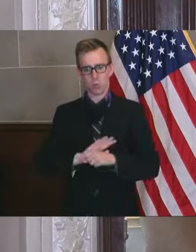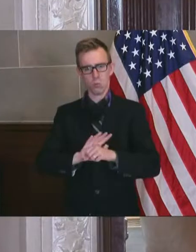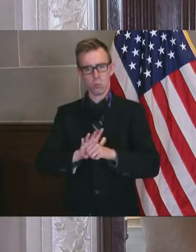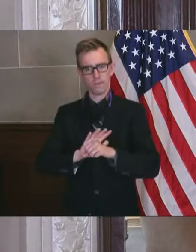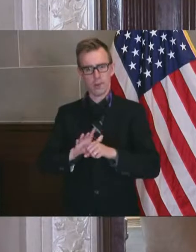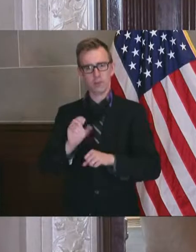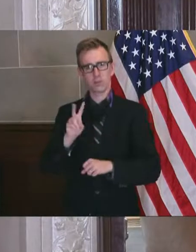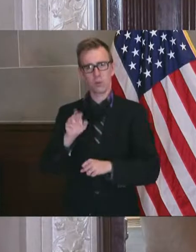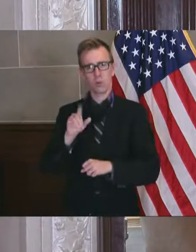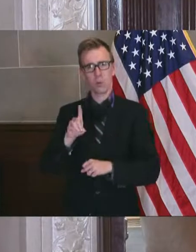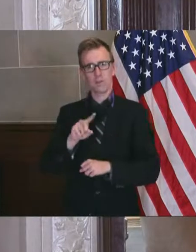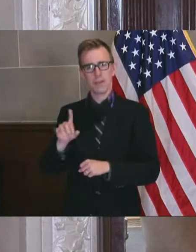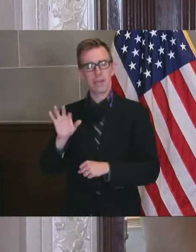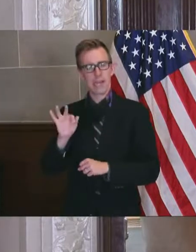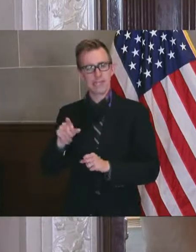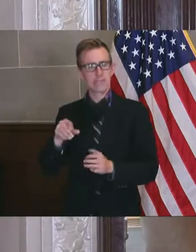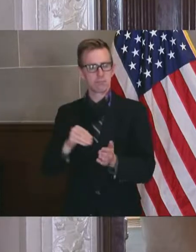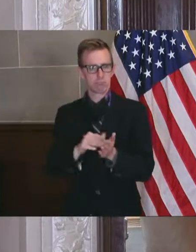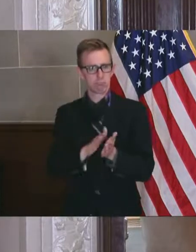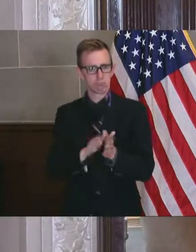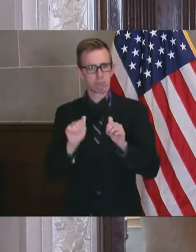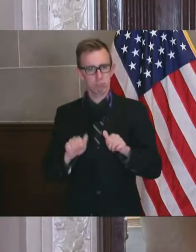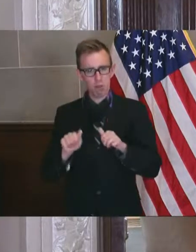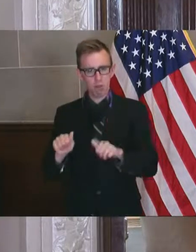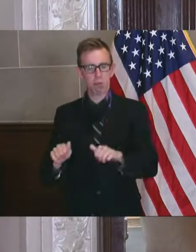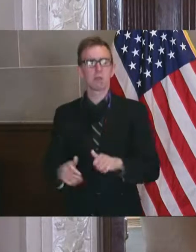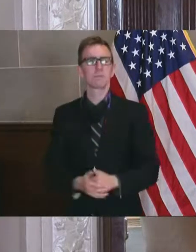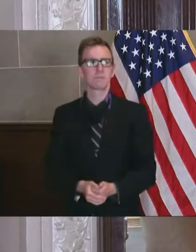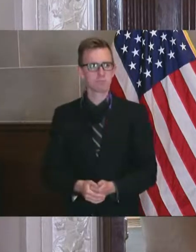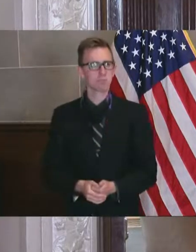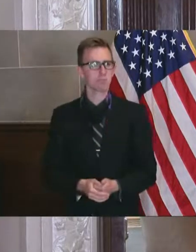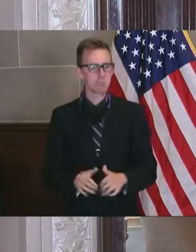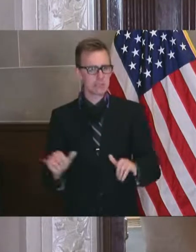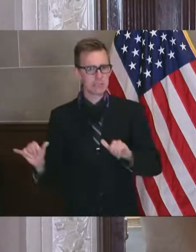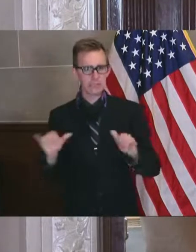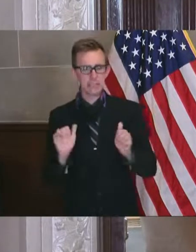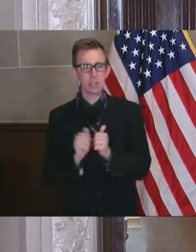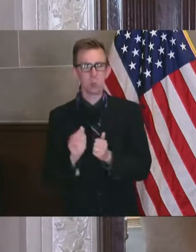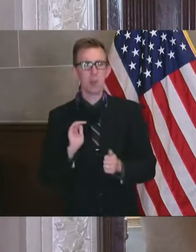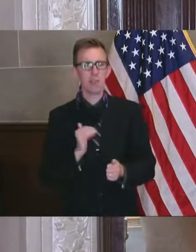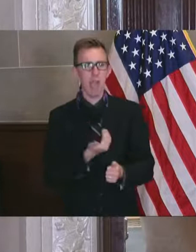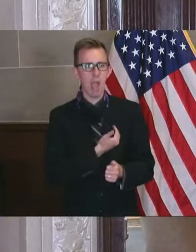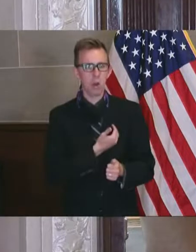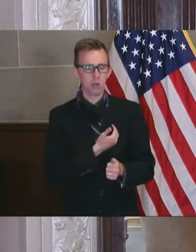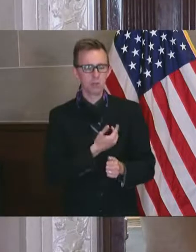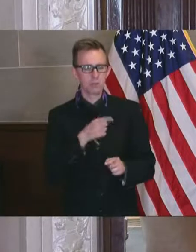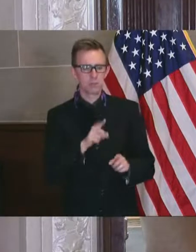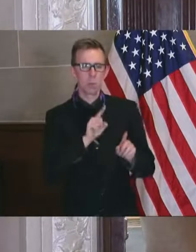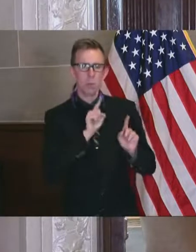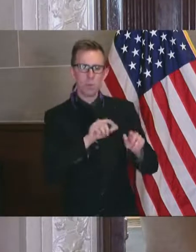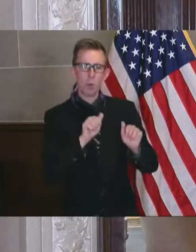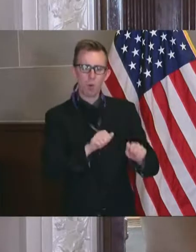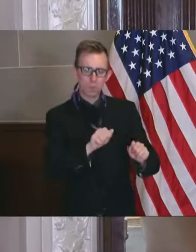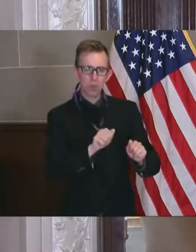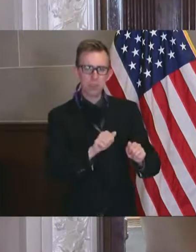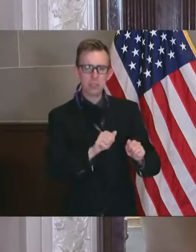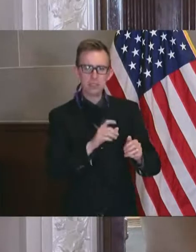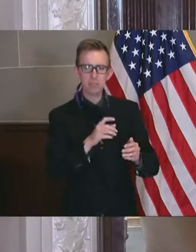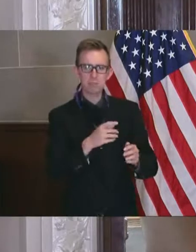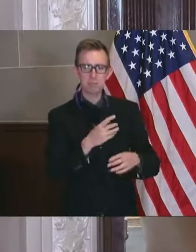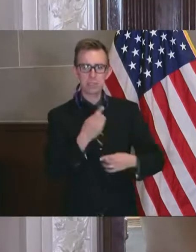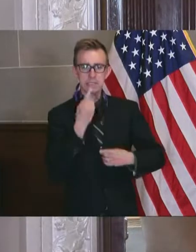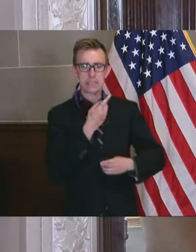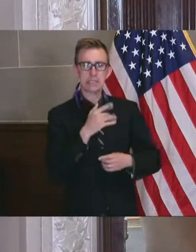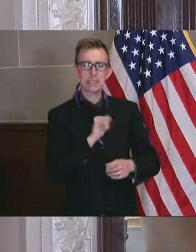was a reportable disease. And consistent with our Bureau of Reportable Disease and Informatics, that